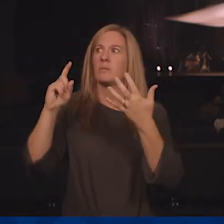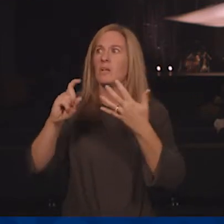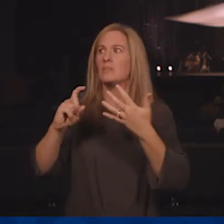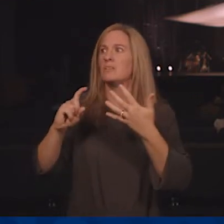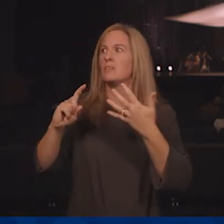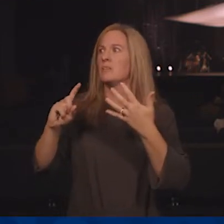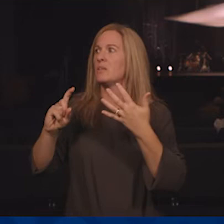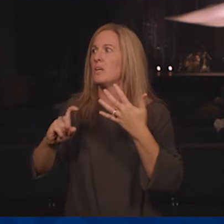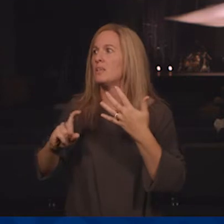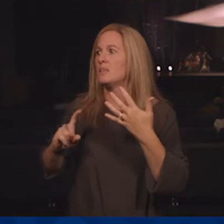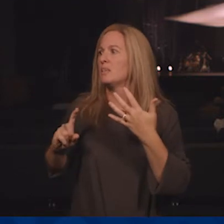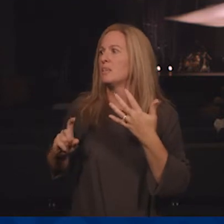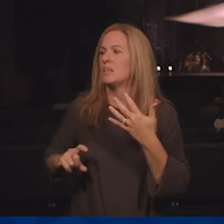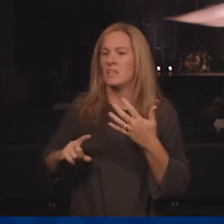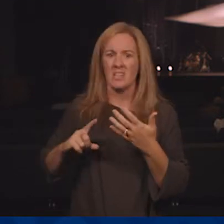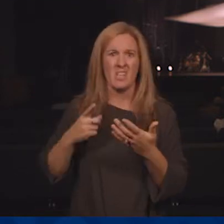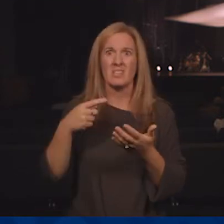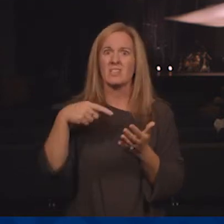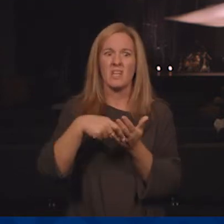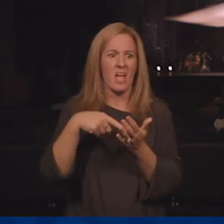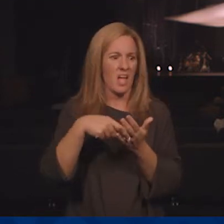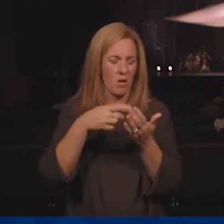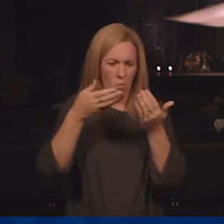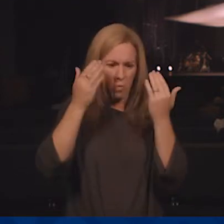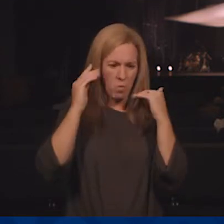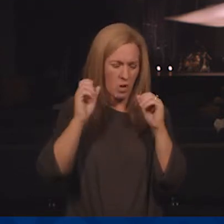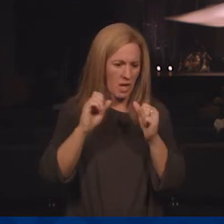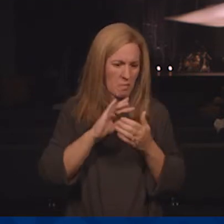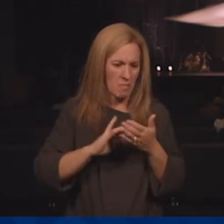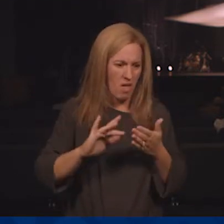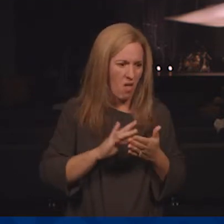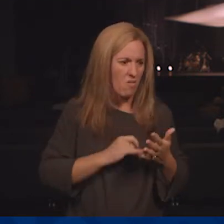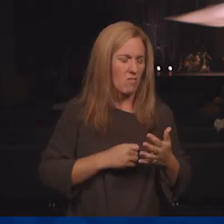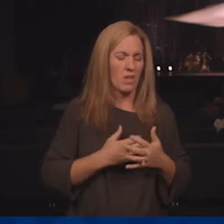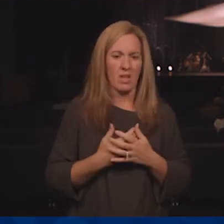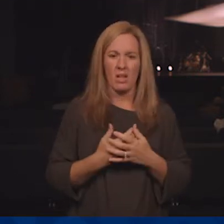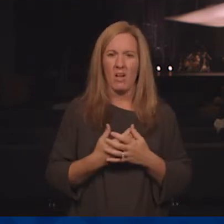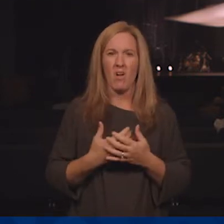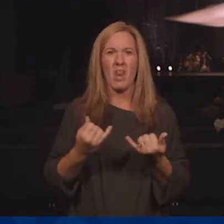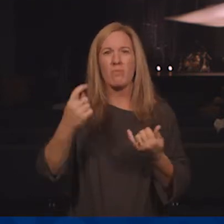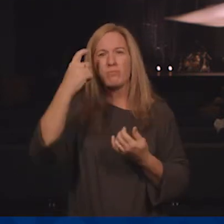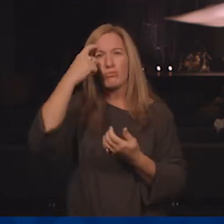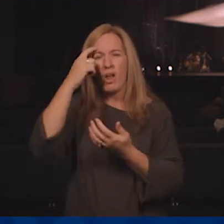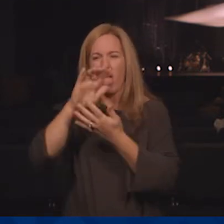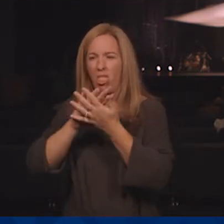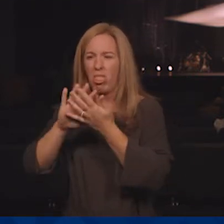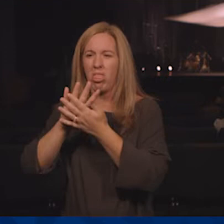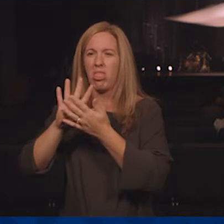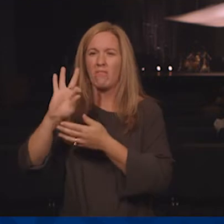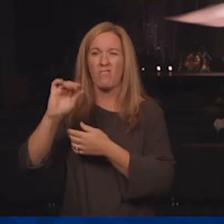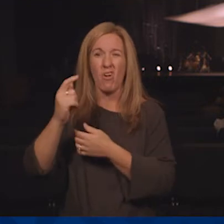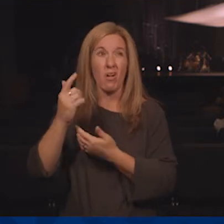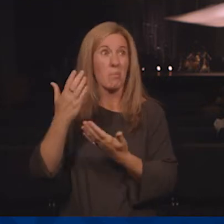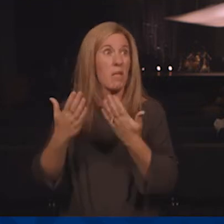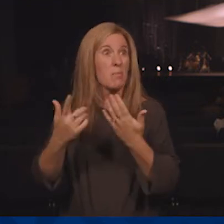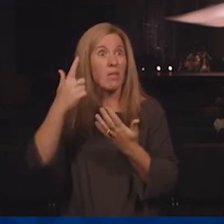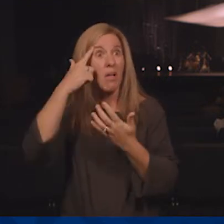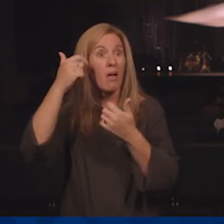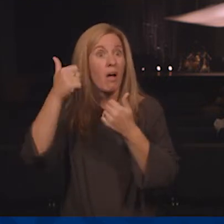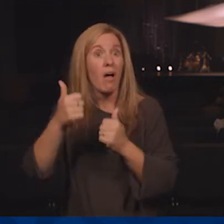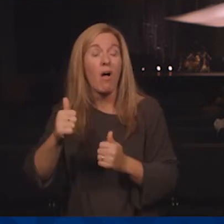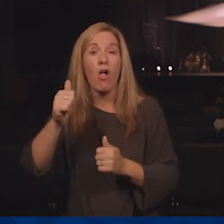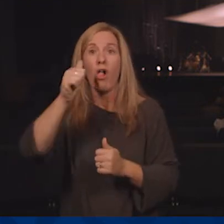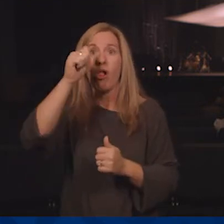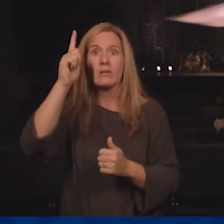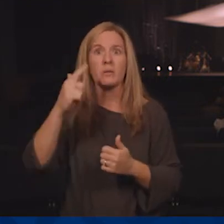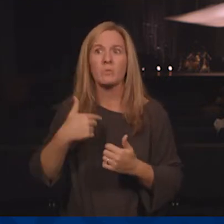be able to pay off this debt? What if this brain fog isn't brain fog? What if it's Alzheimer's? I'm all alone. Last